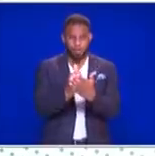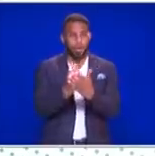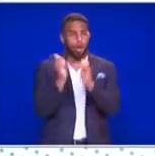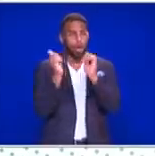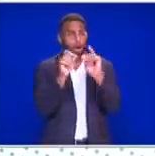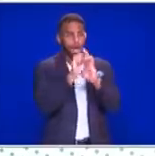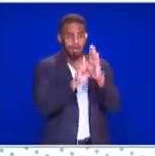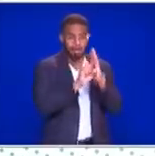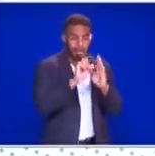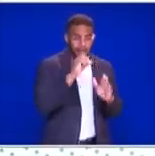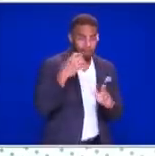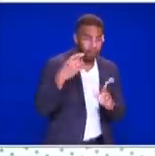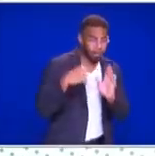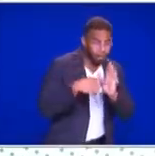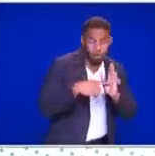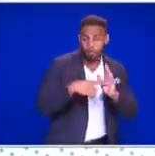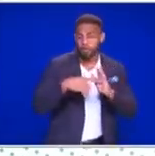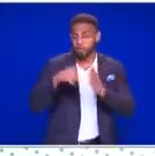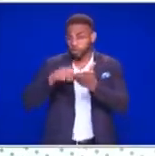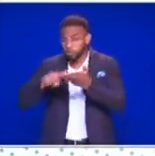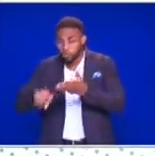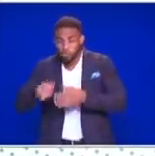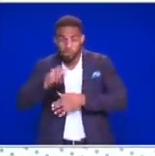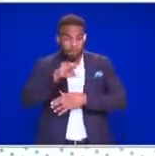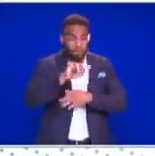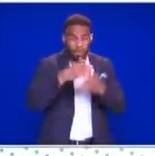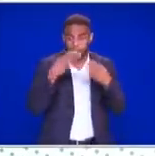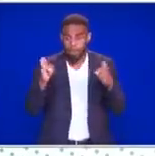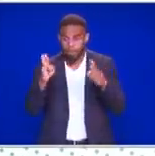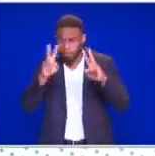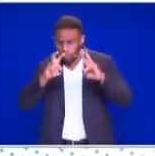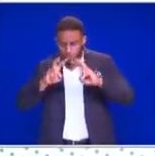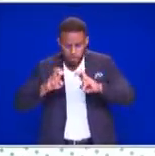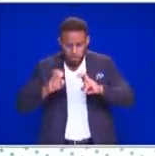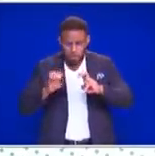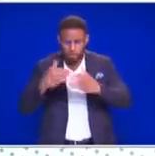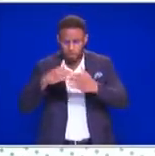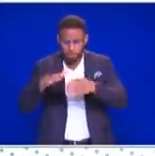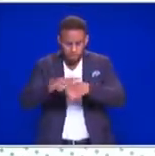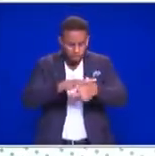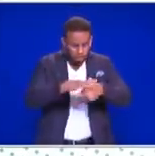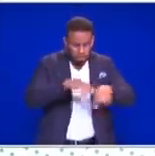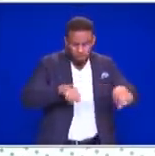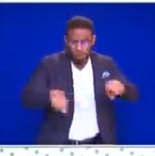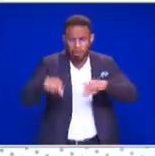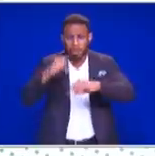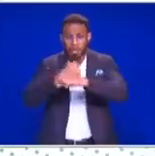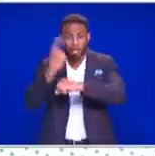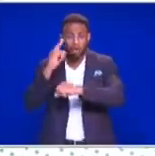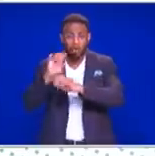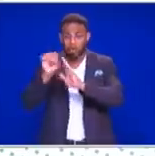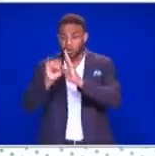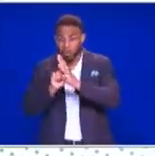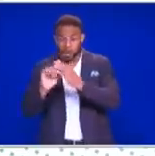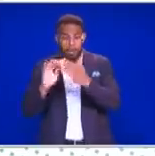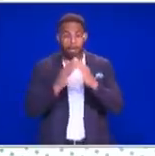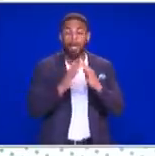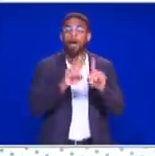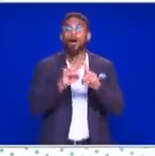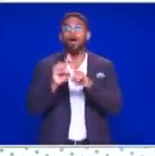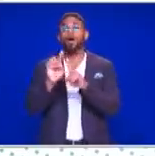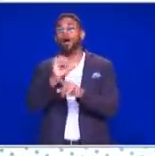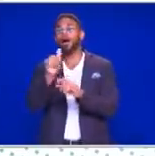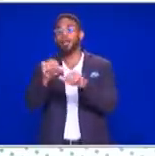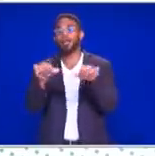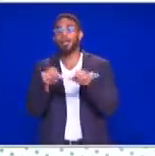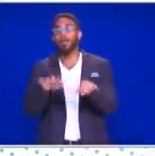officials, researchers, media, and the public examine the redistricting statistics for your state and county, as well as